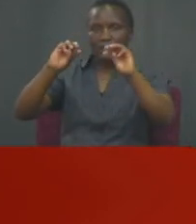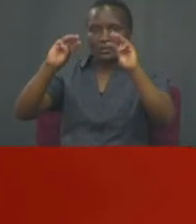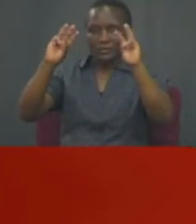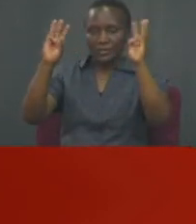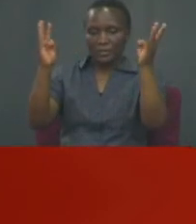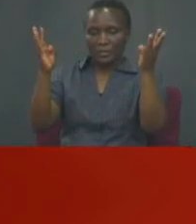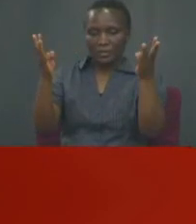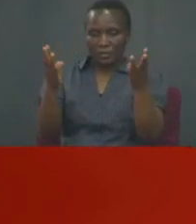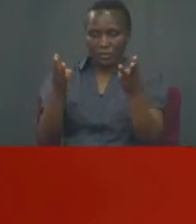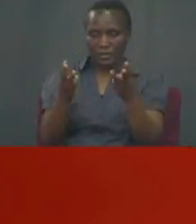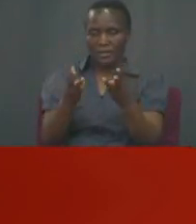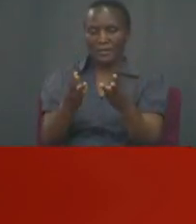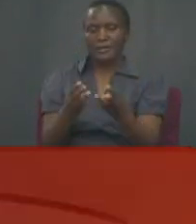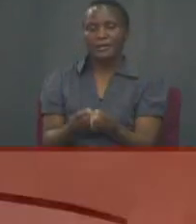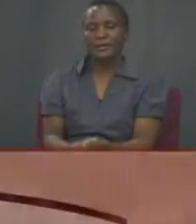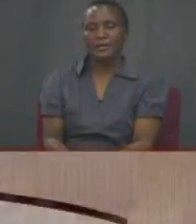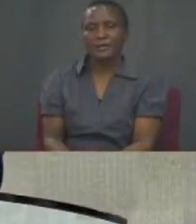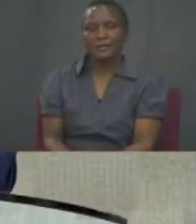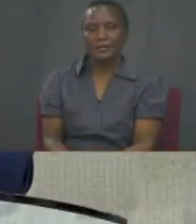overcomes the